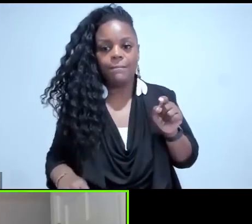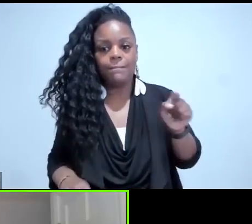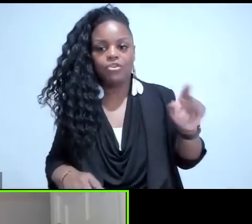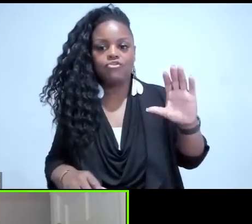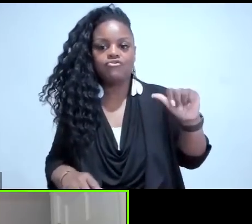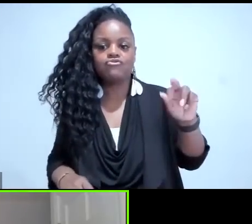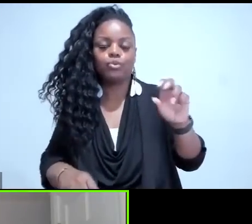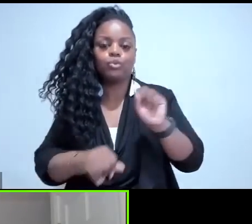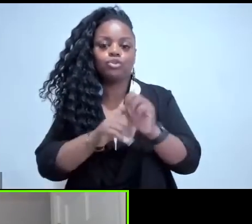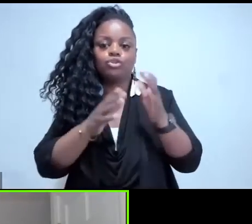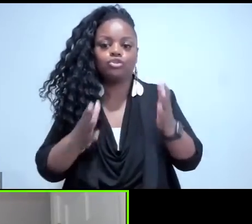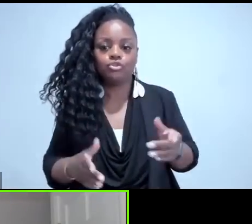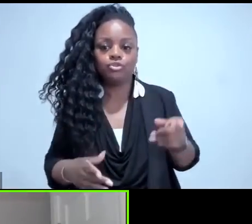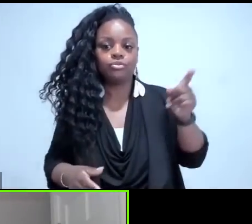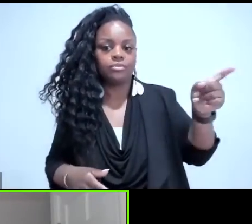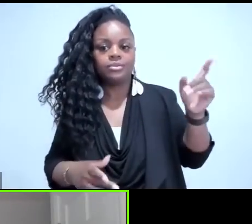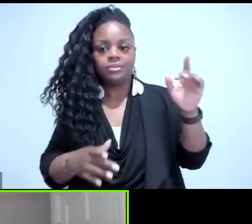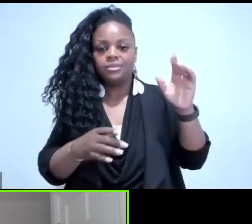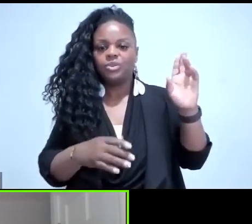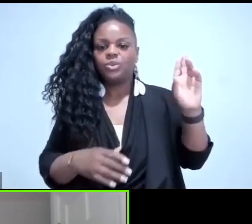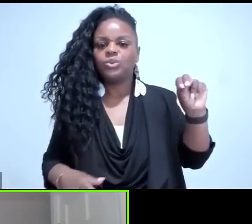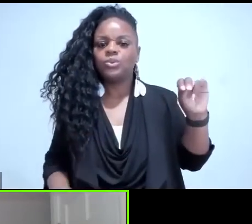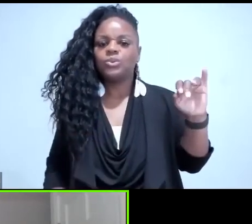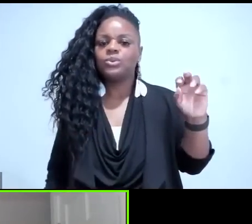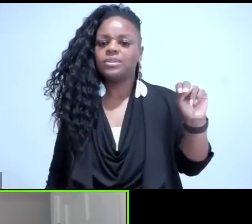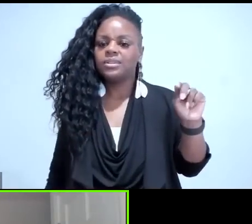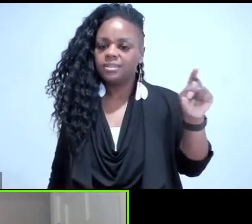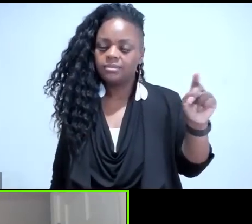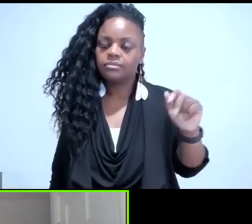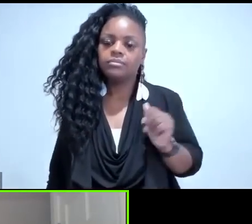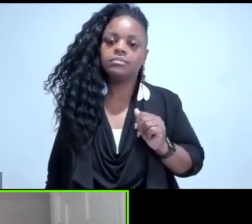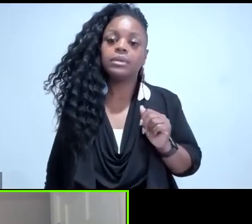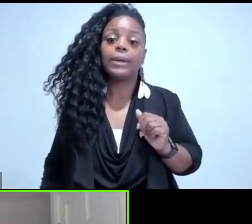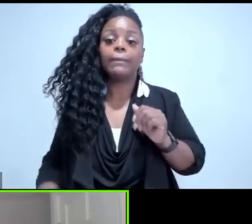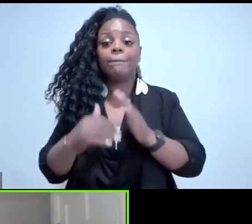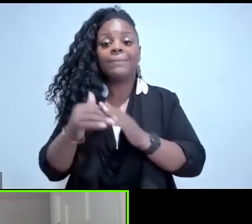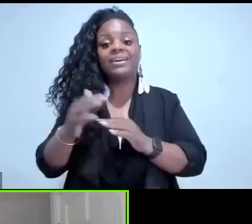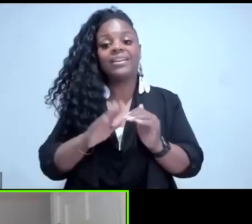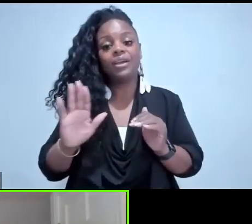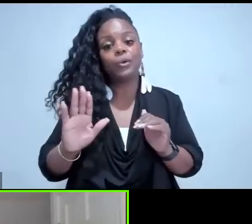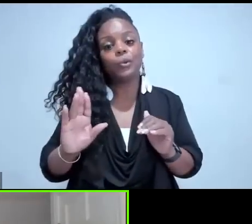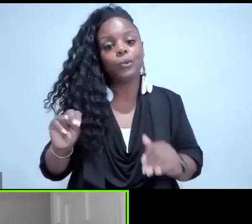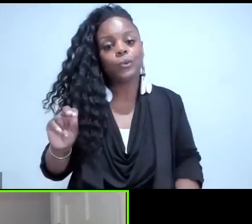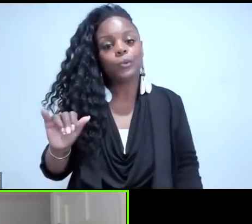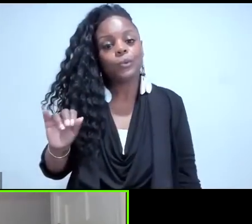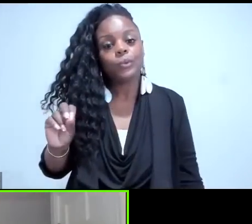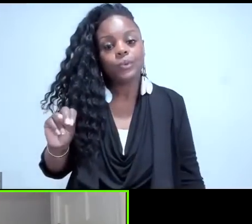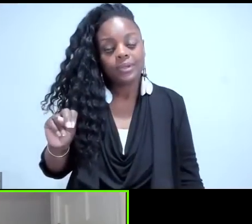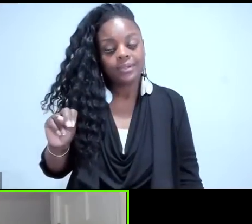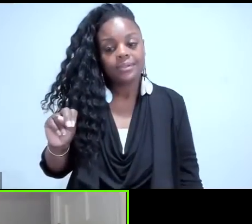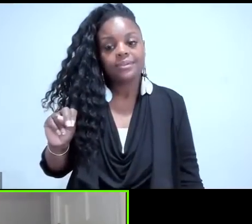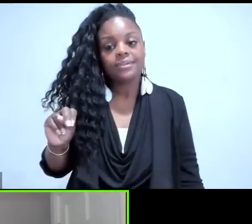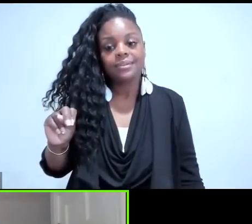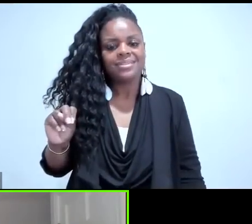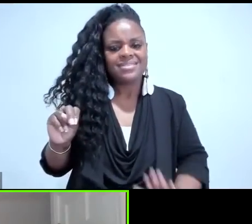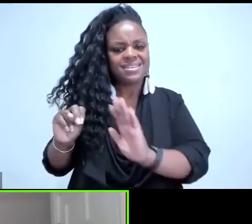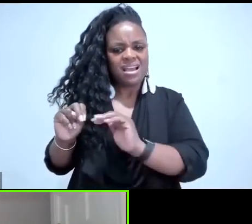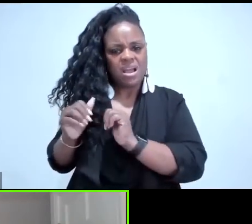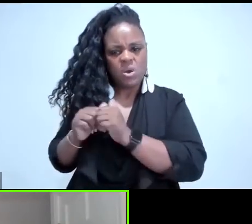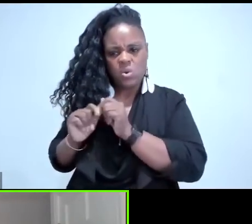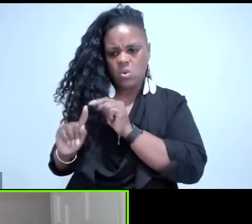unions by being able to rethink what solidarity means. So there are different